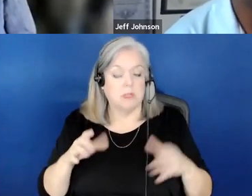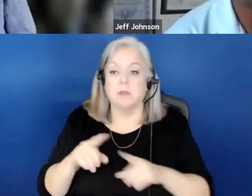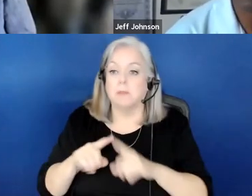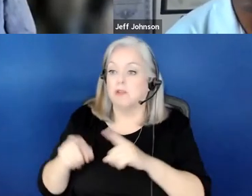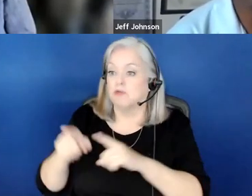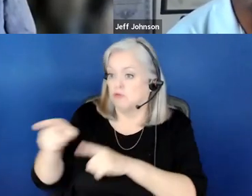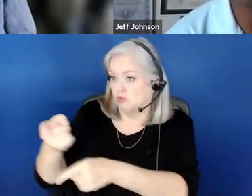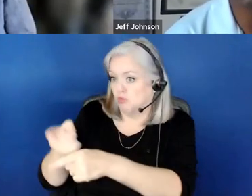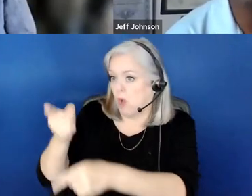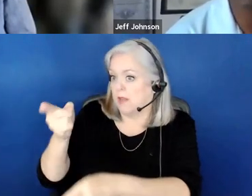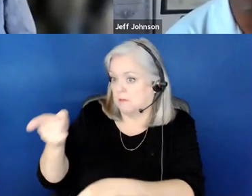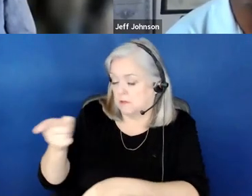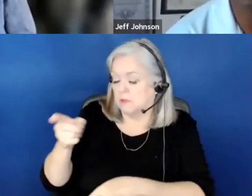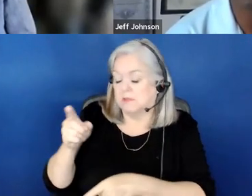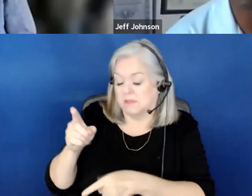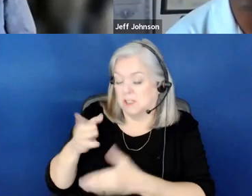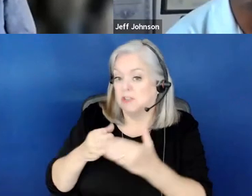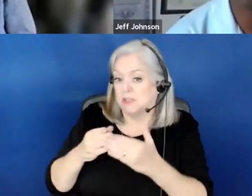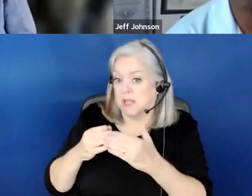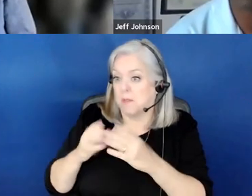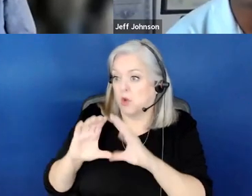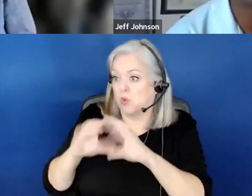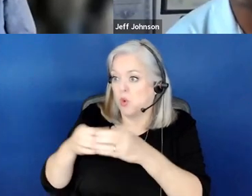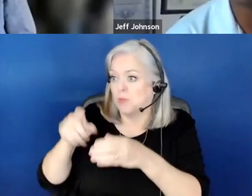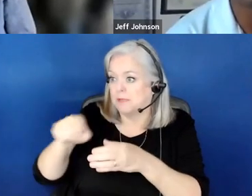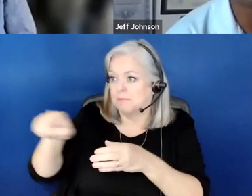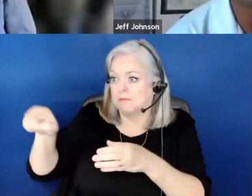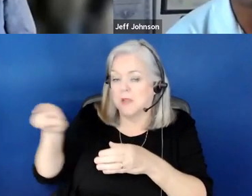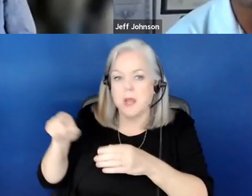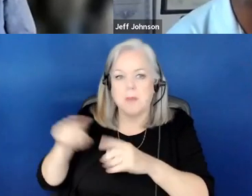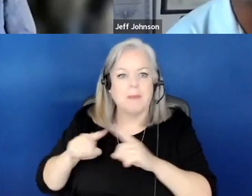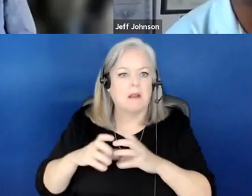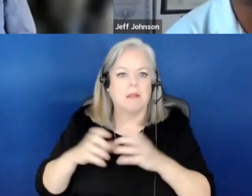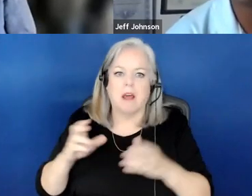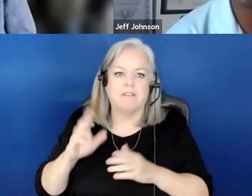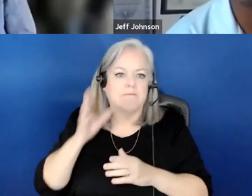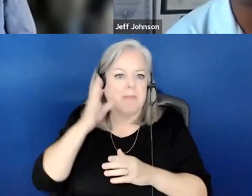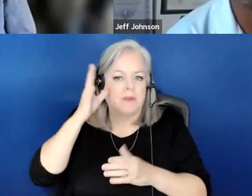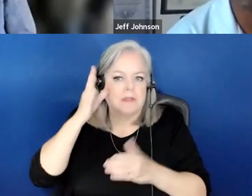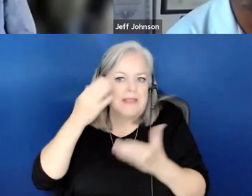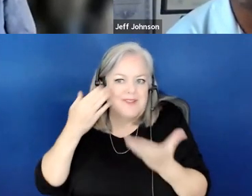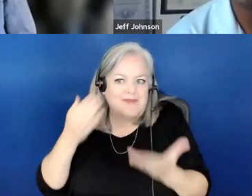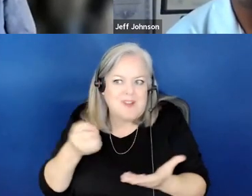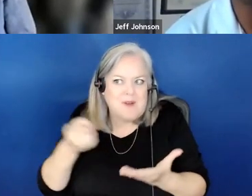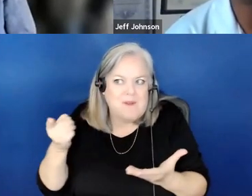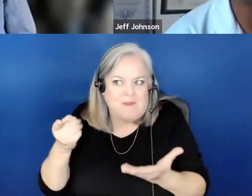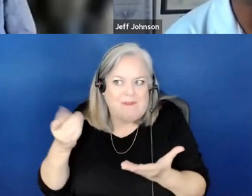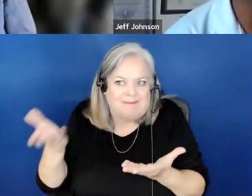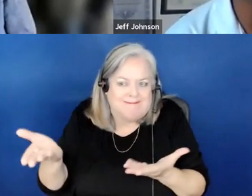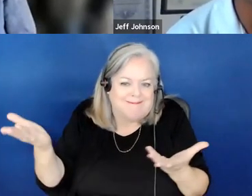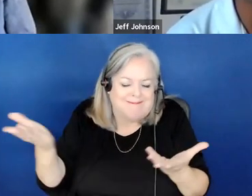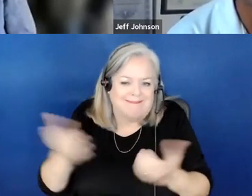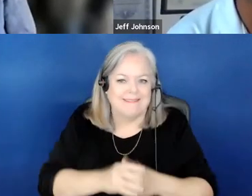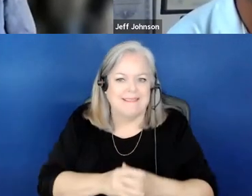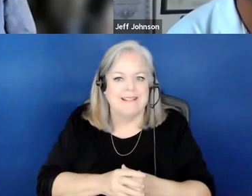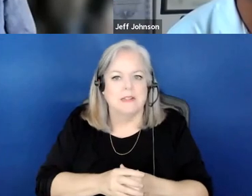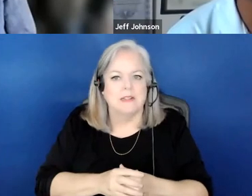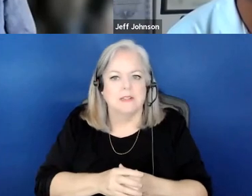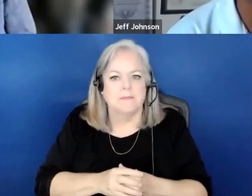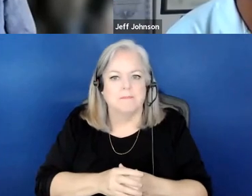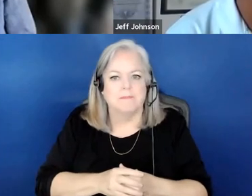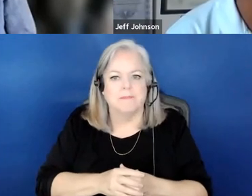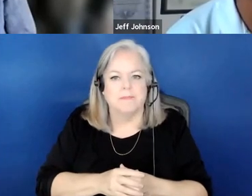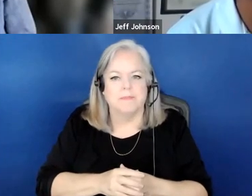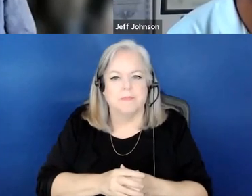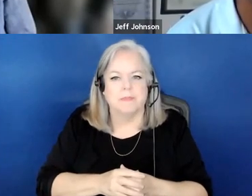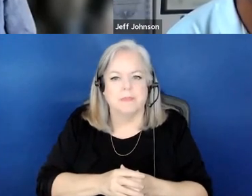there are some groups out there but a lot of parents just don't know that they even exist because again you know they want to try to find somebody